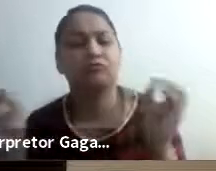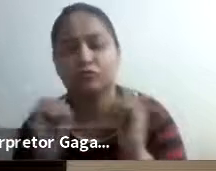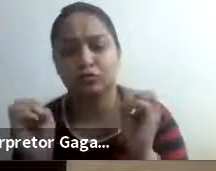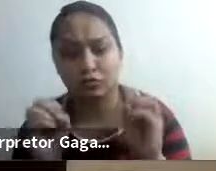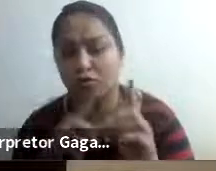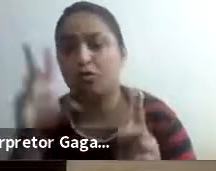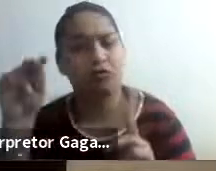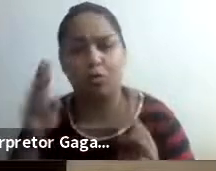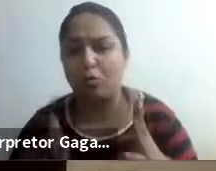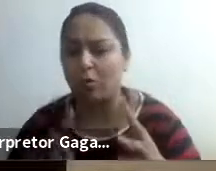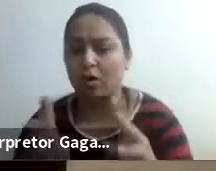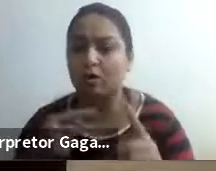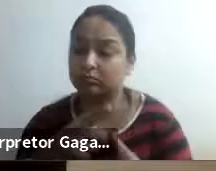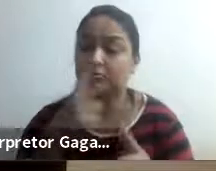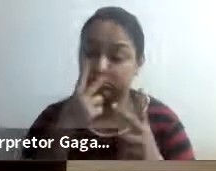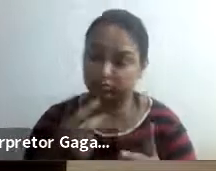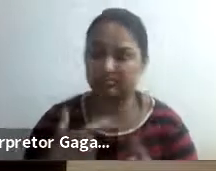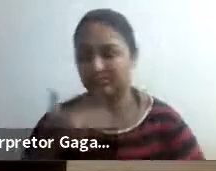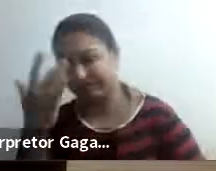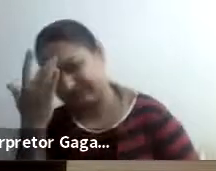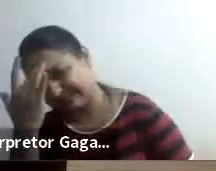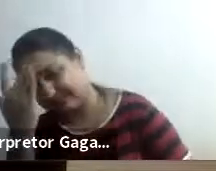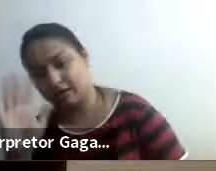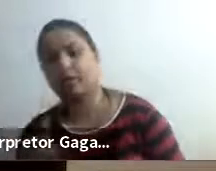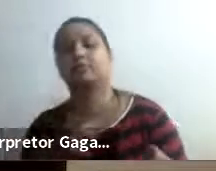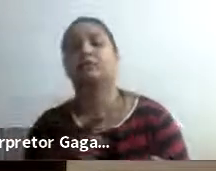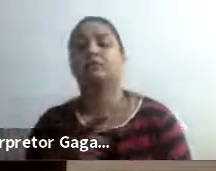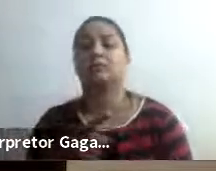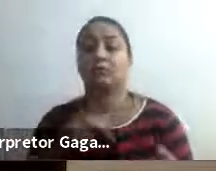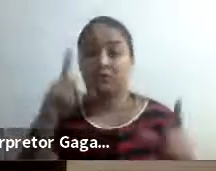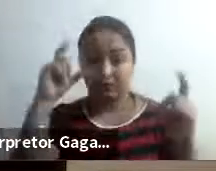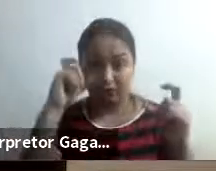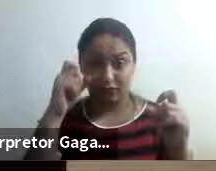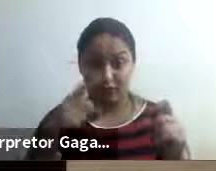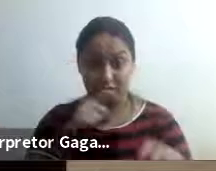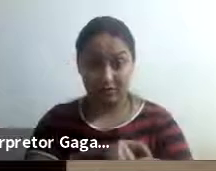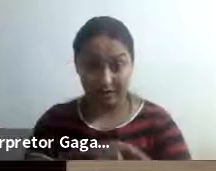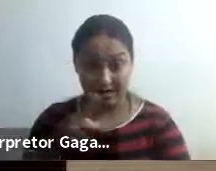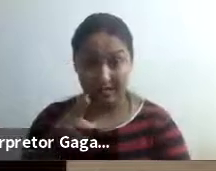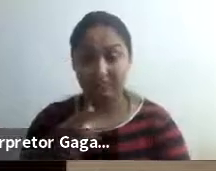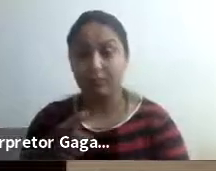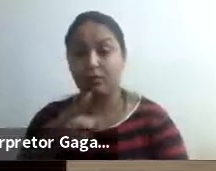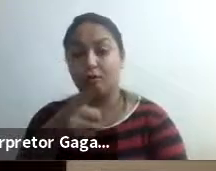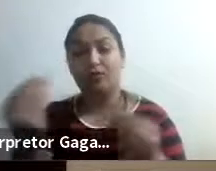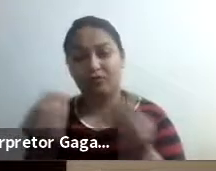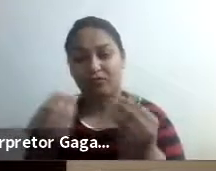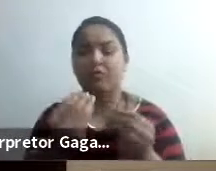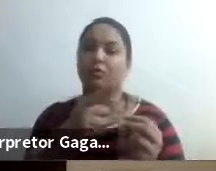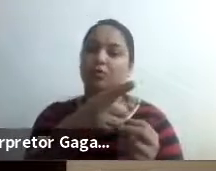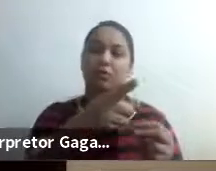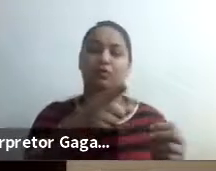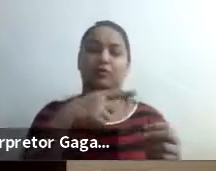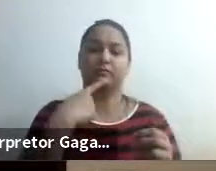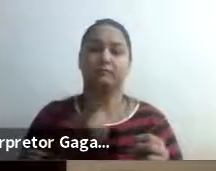no way would we have known that she was so sick. And she shows us photographs from this period, of which there are very few. This is one of them, the